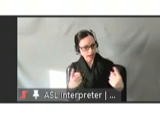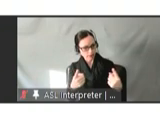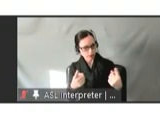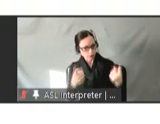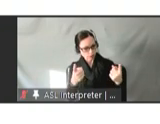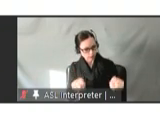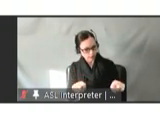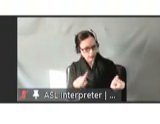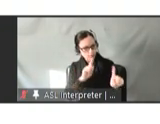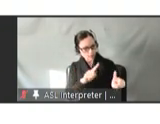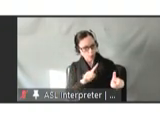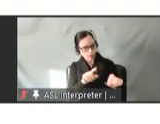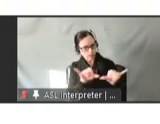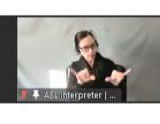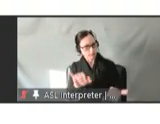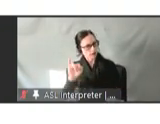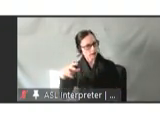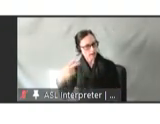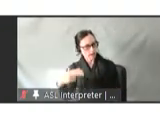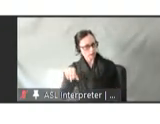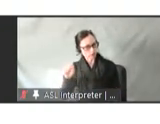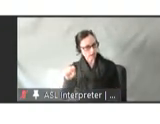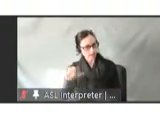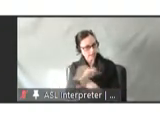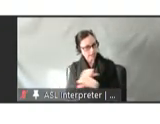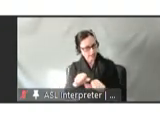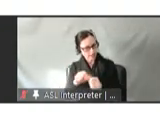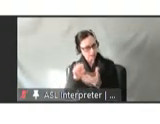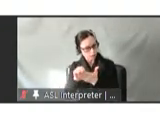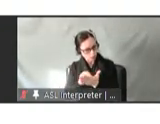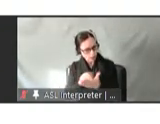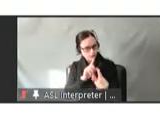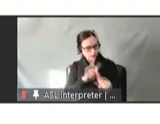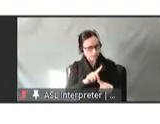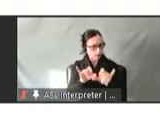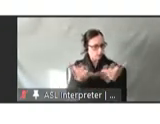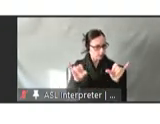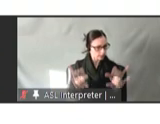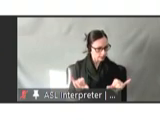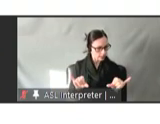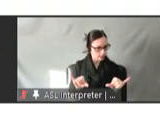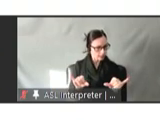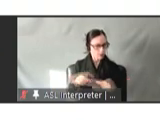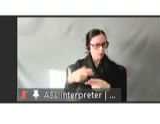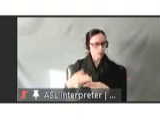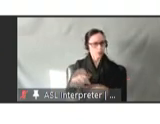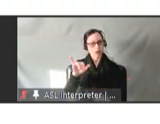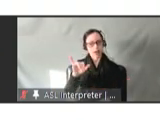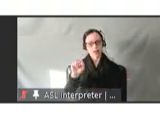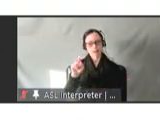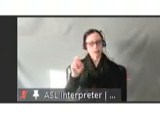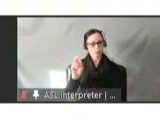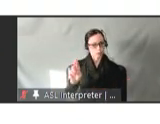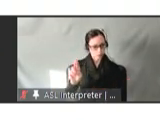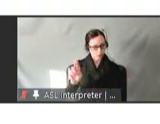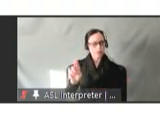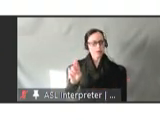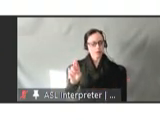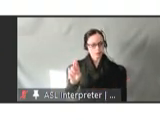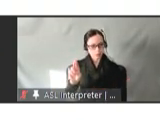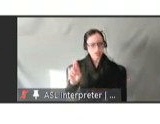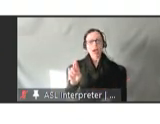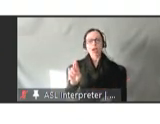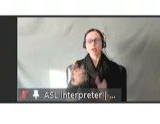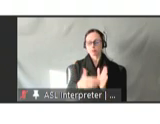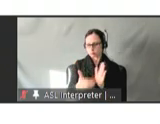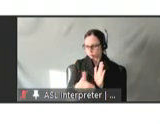System, the IHS Safety Tracking and Response System, which is known as ISTAR, as well as routinely